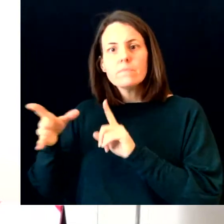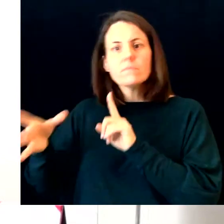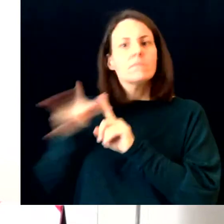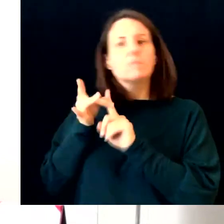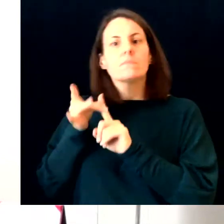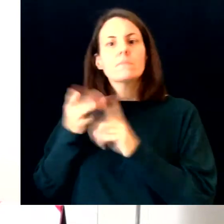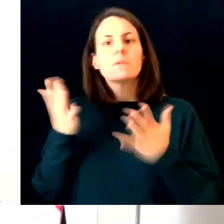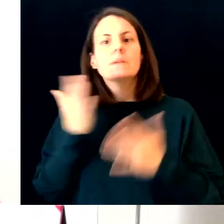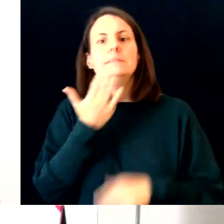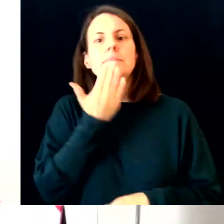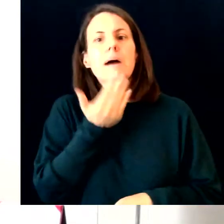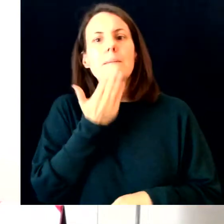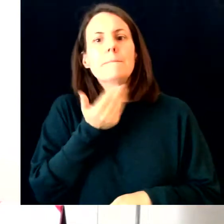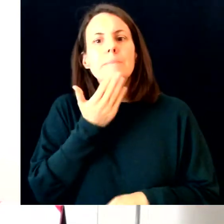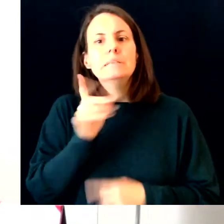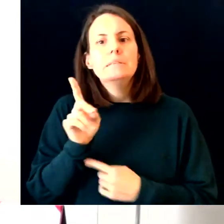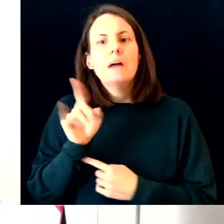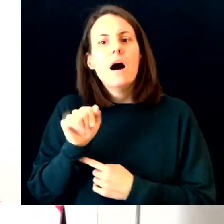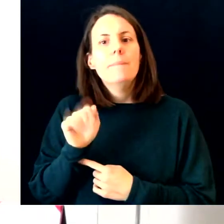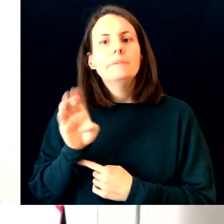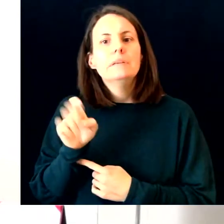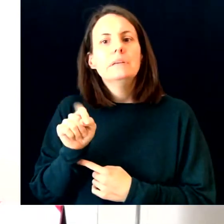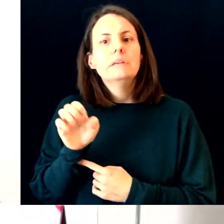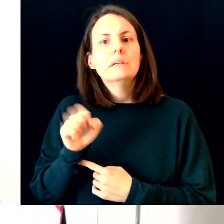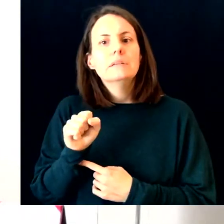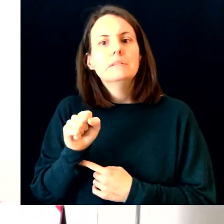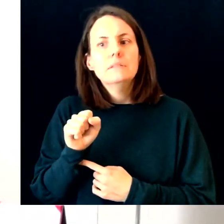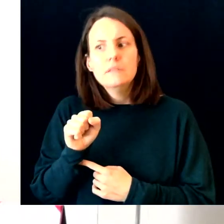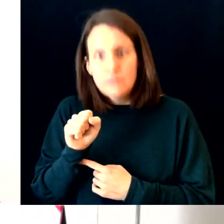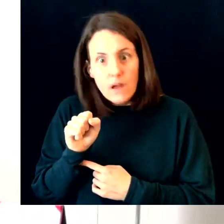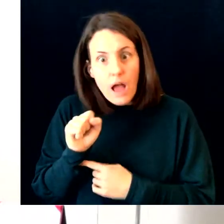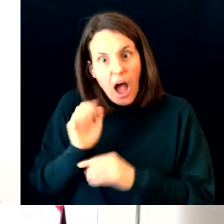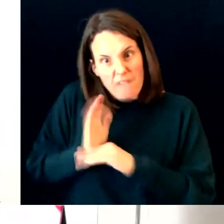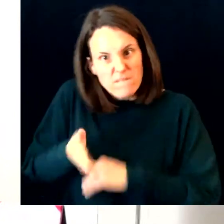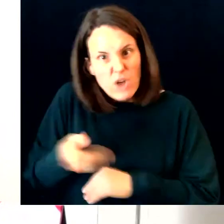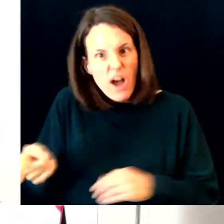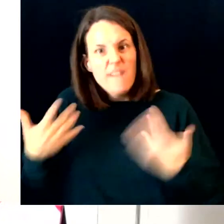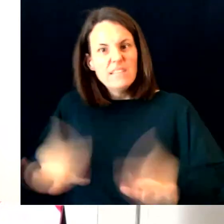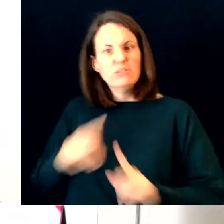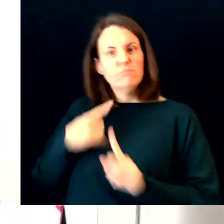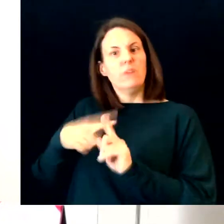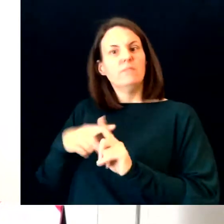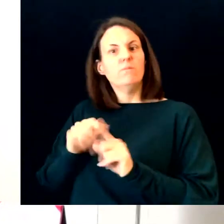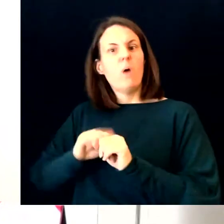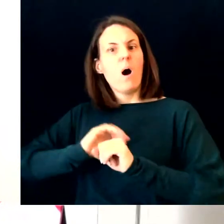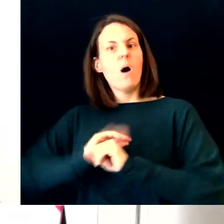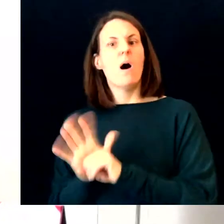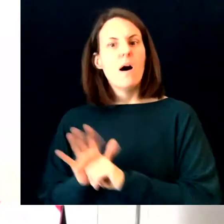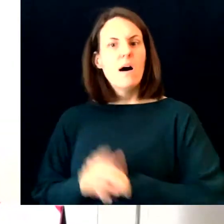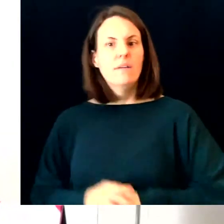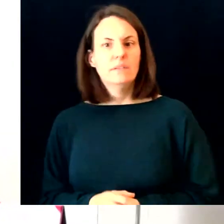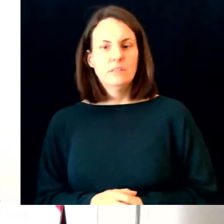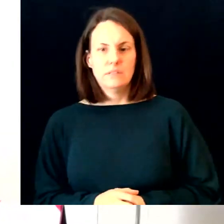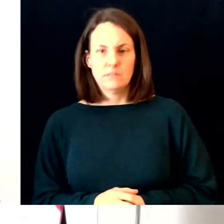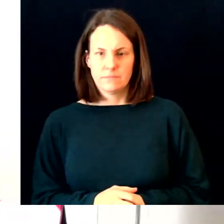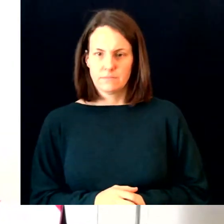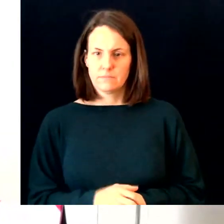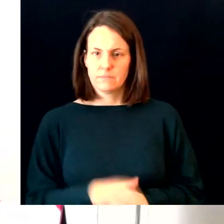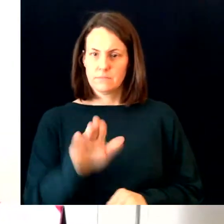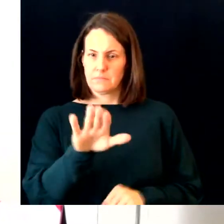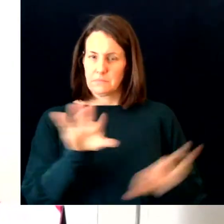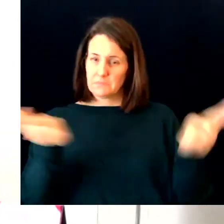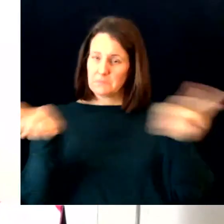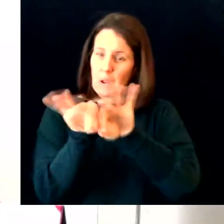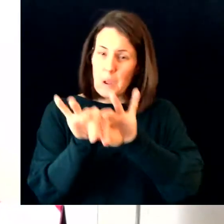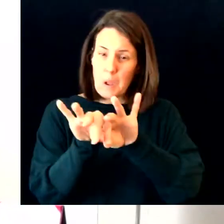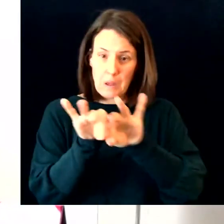COVID-19 infection. So from a chronic disease prevention standpoint, it's very, very important that we keep our kids safe and healthy.